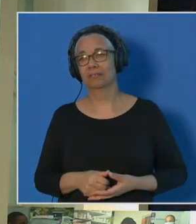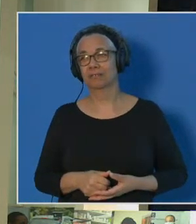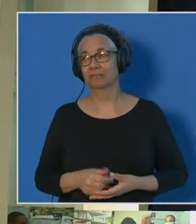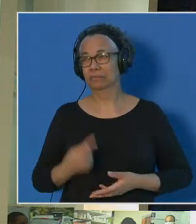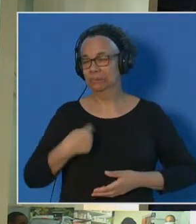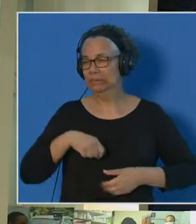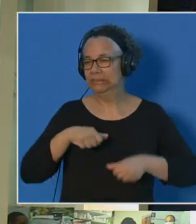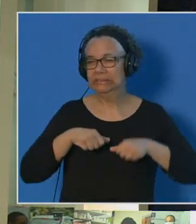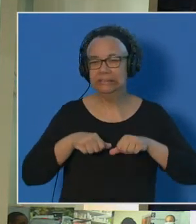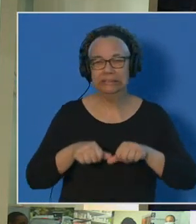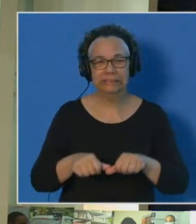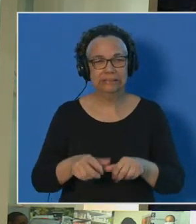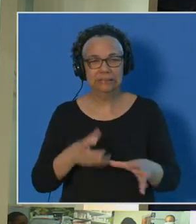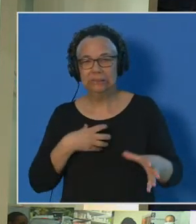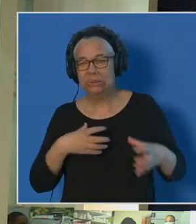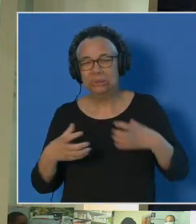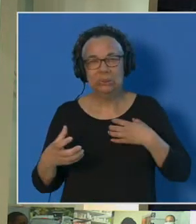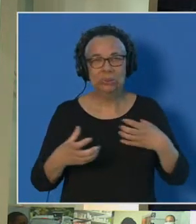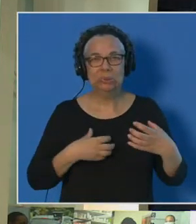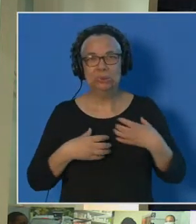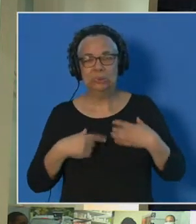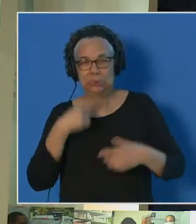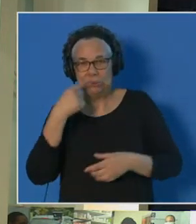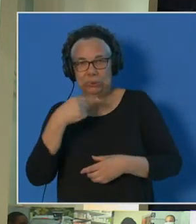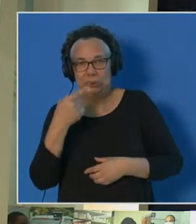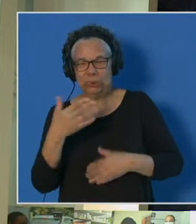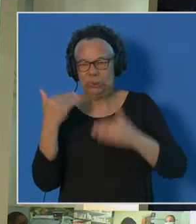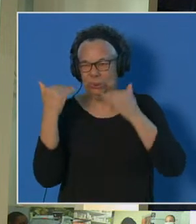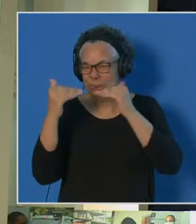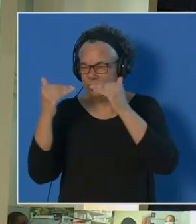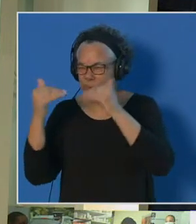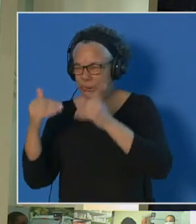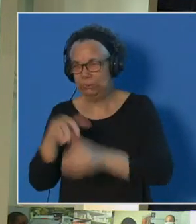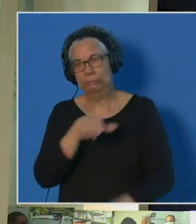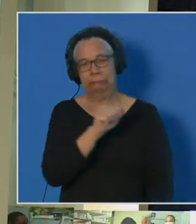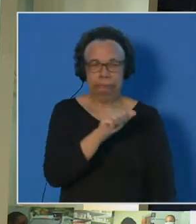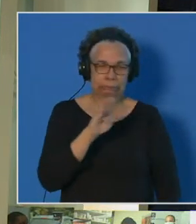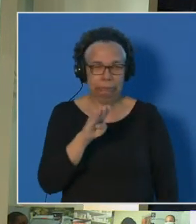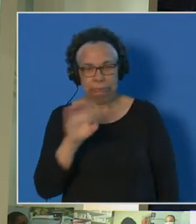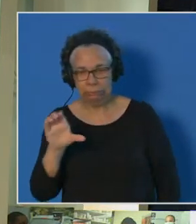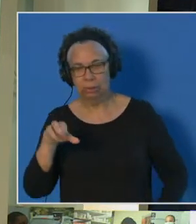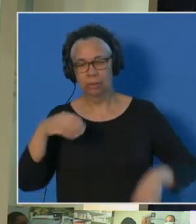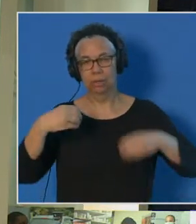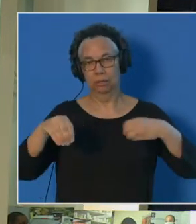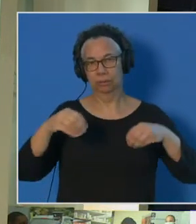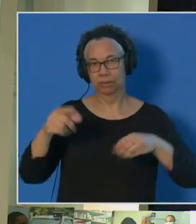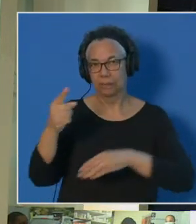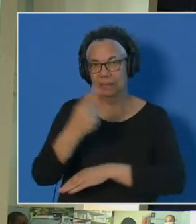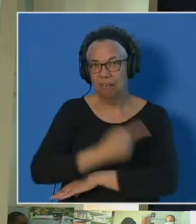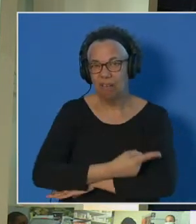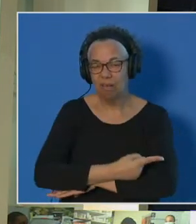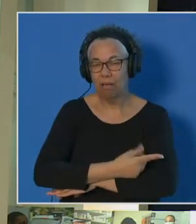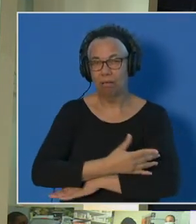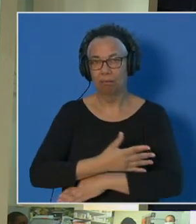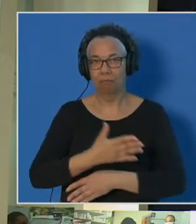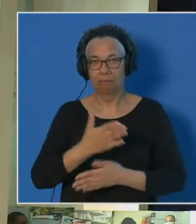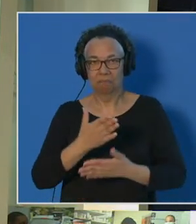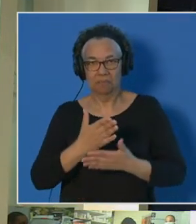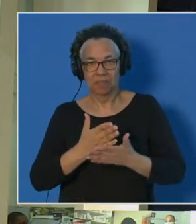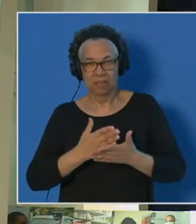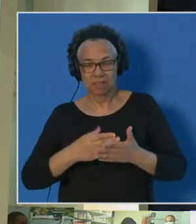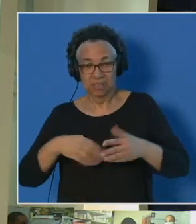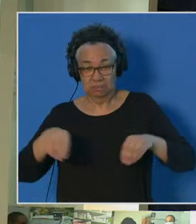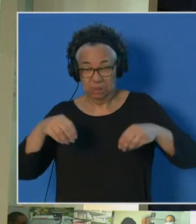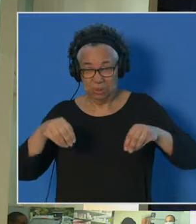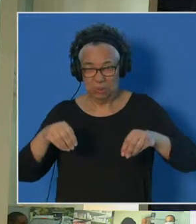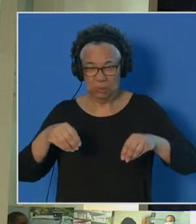continuing to hear complaints and disquiet from the public about the restrictions with the Alphabet Shopping Day system. We are aware that some stores are turning away